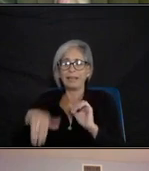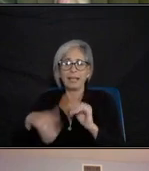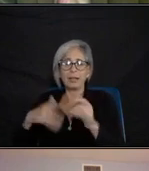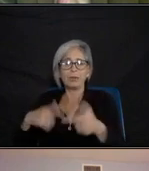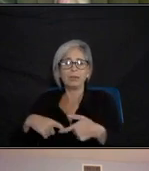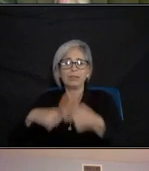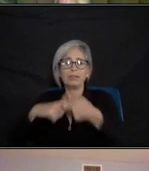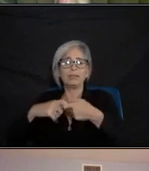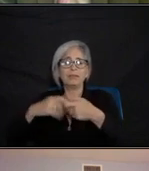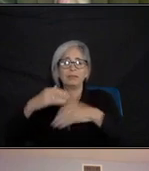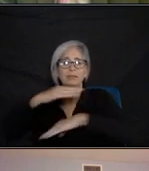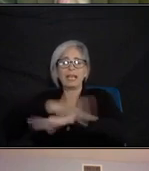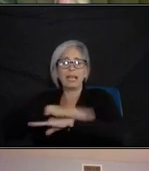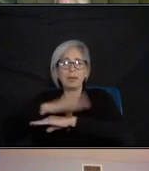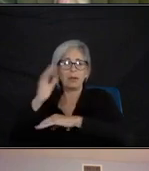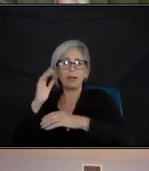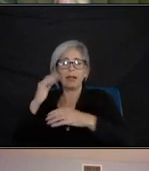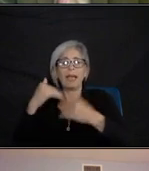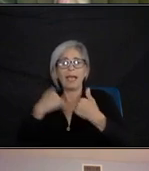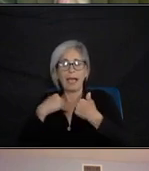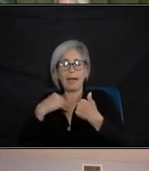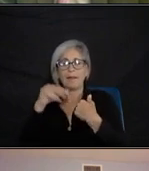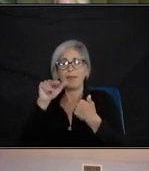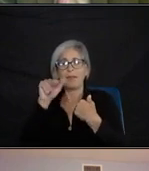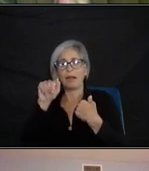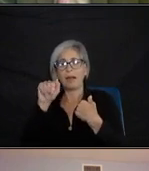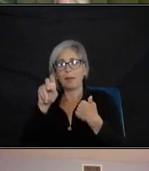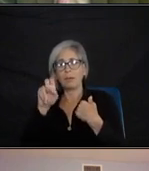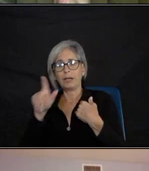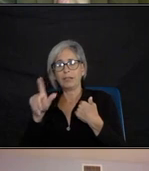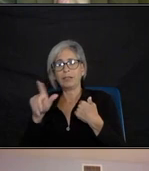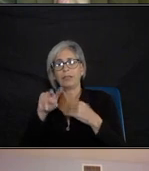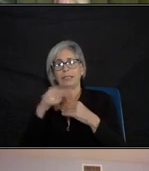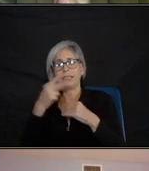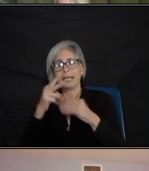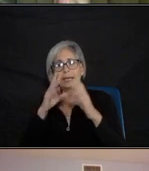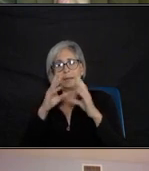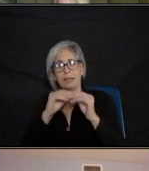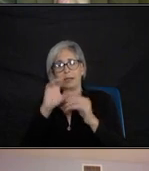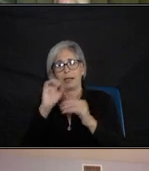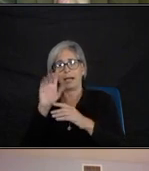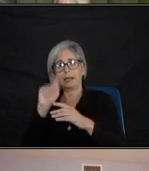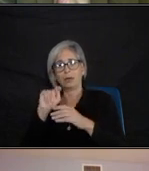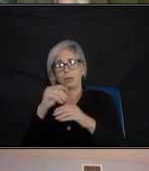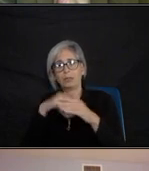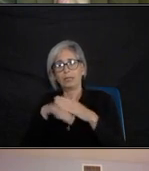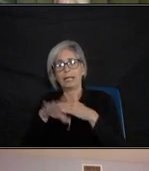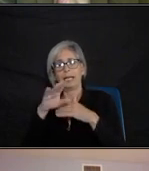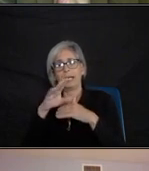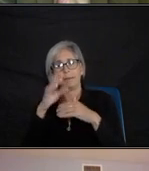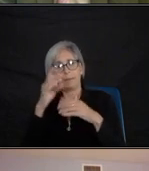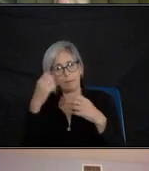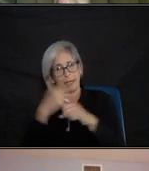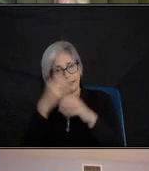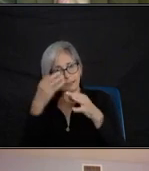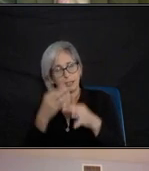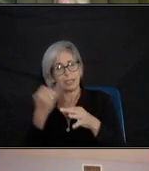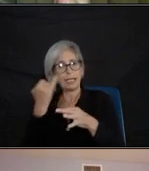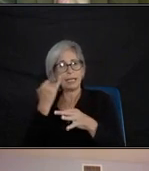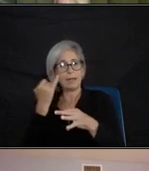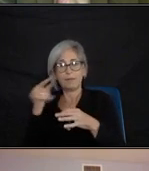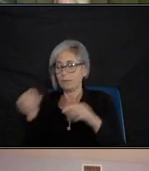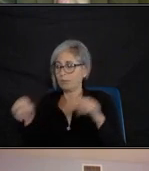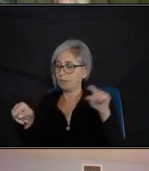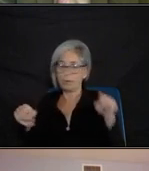and let that appraisal happen, and come back at the second meeting in October and make a decision. And if either party decides that they want